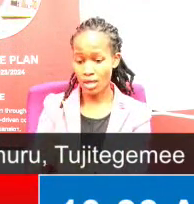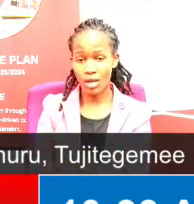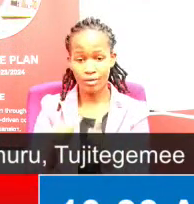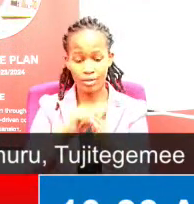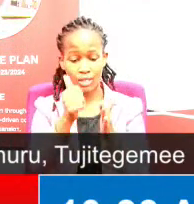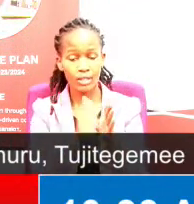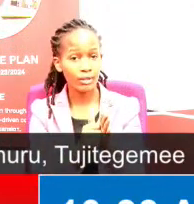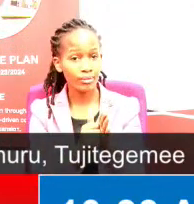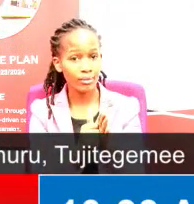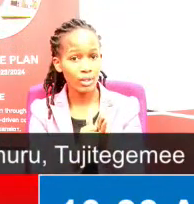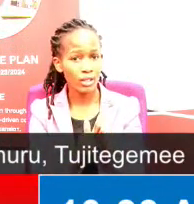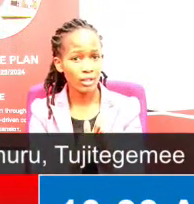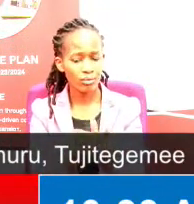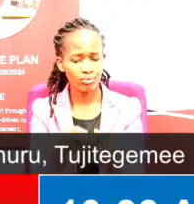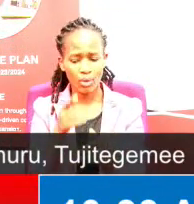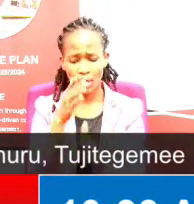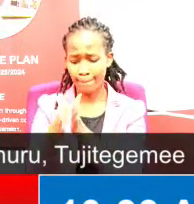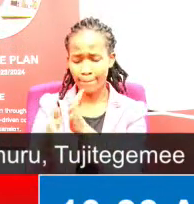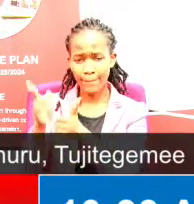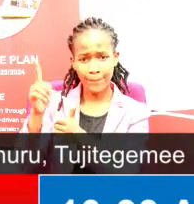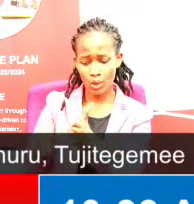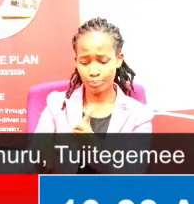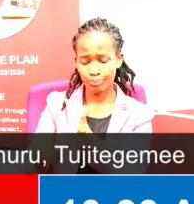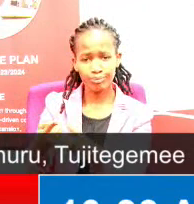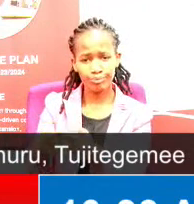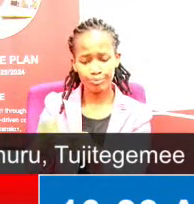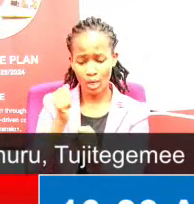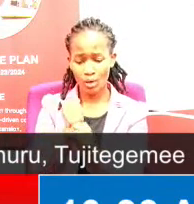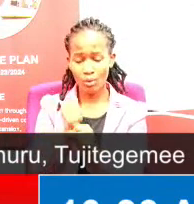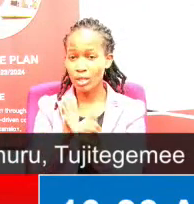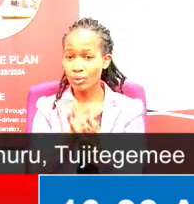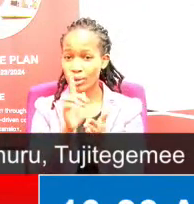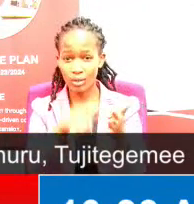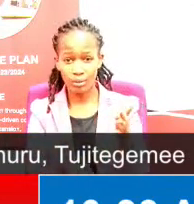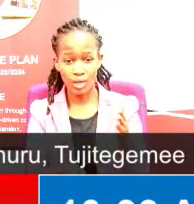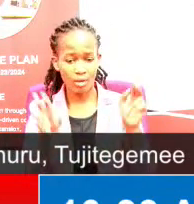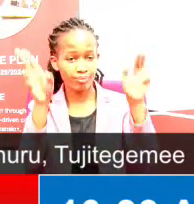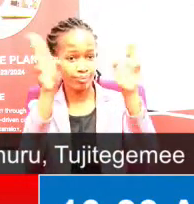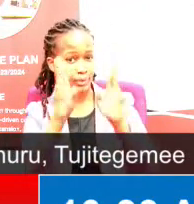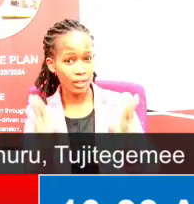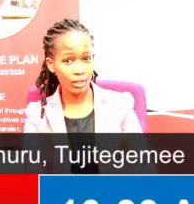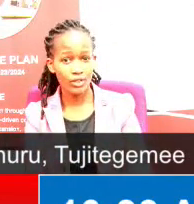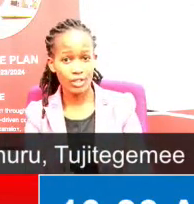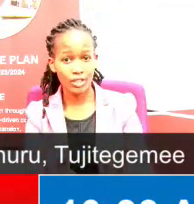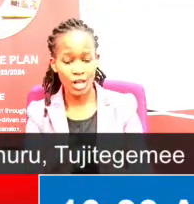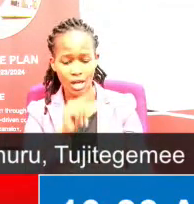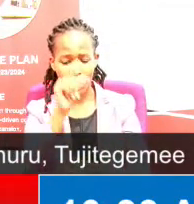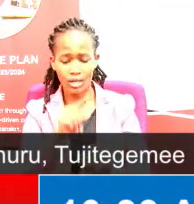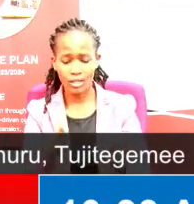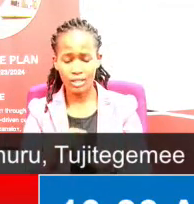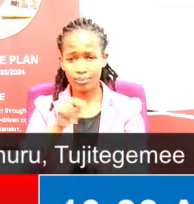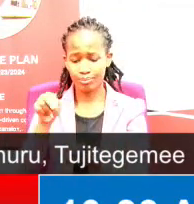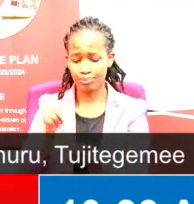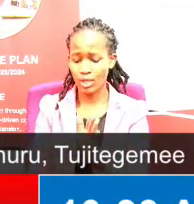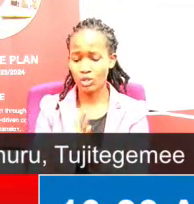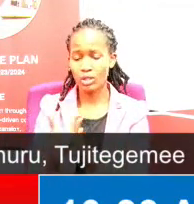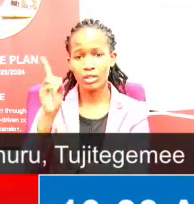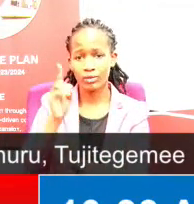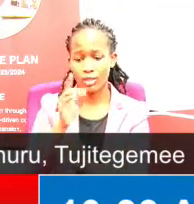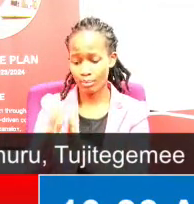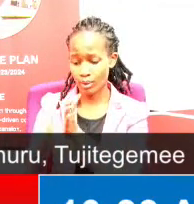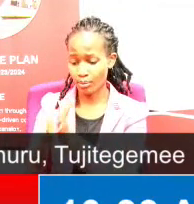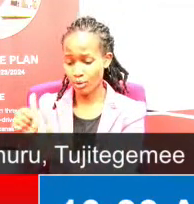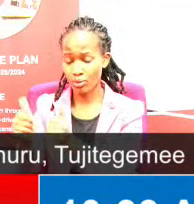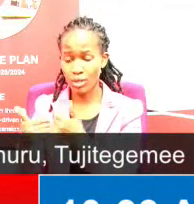So the plan is in line with the international, regional, and national development